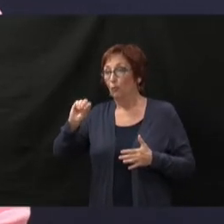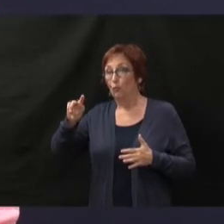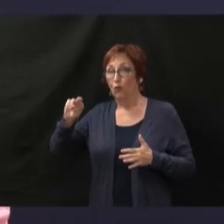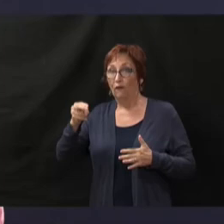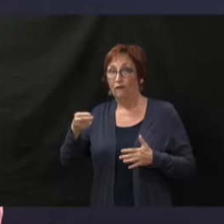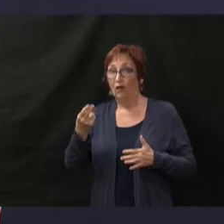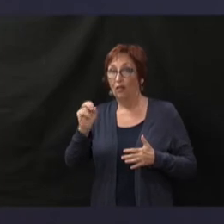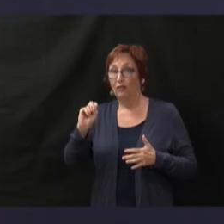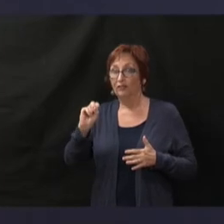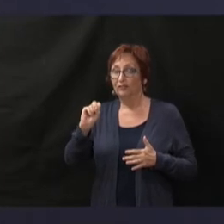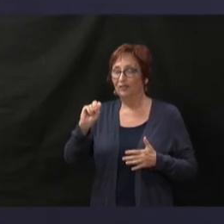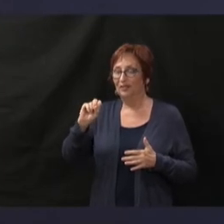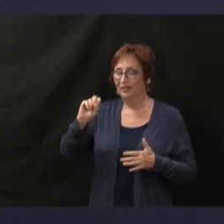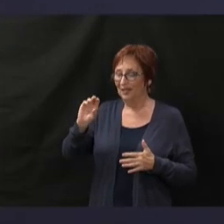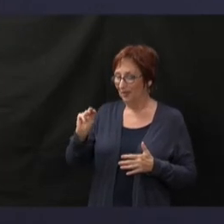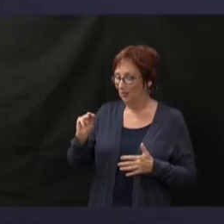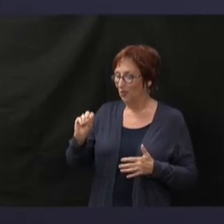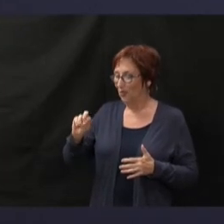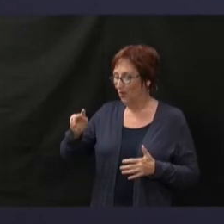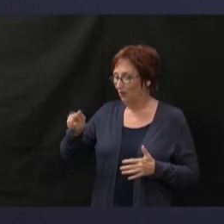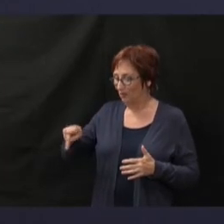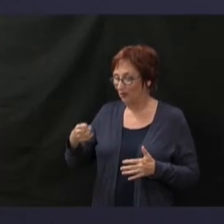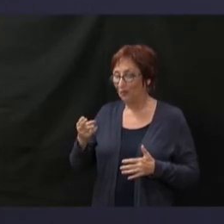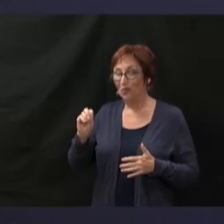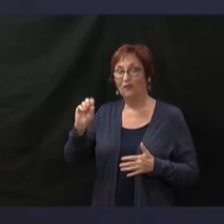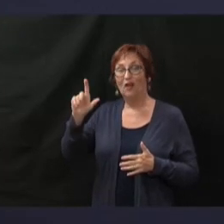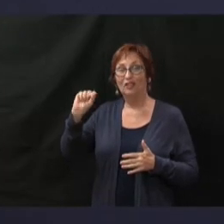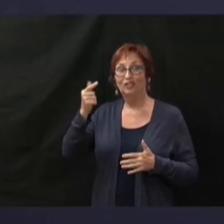fourth grade. And